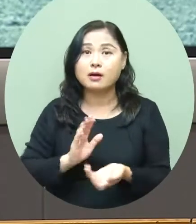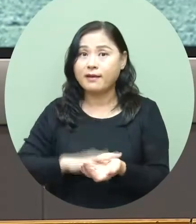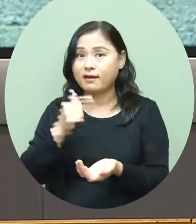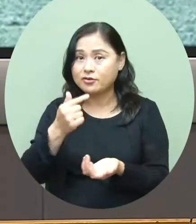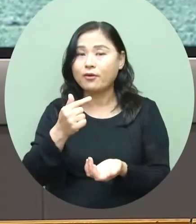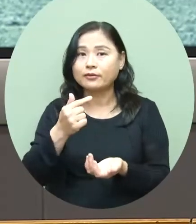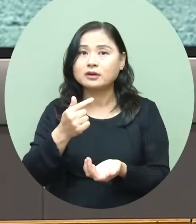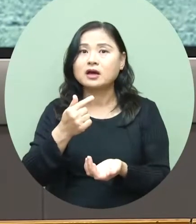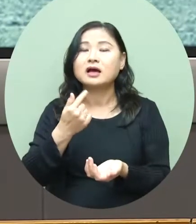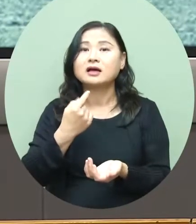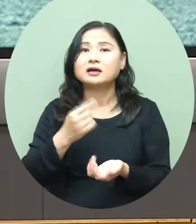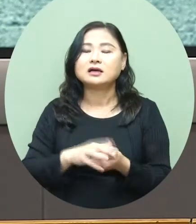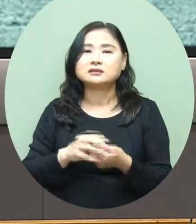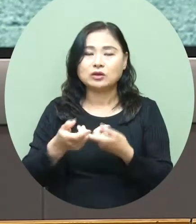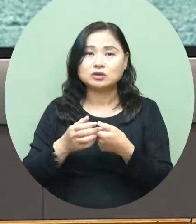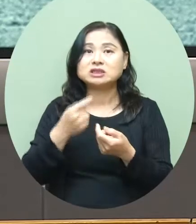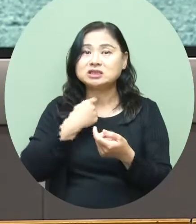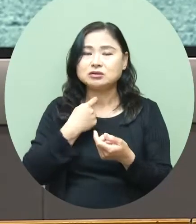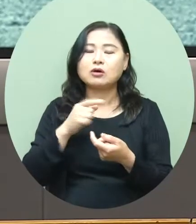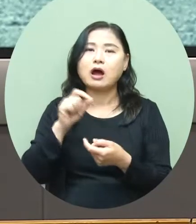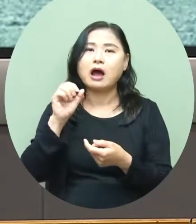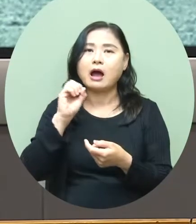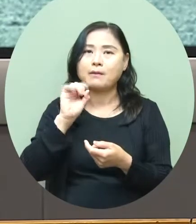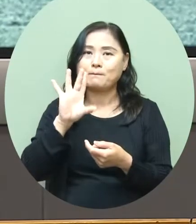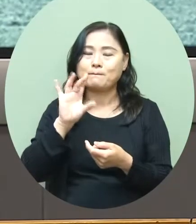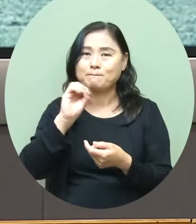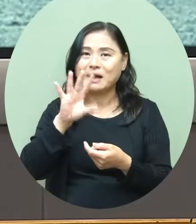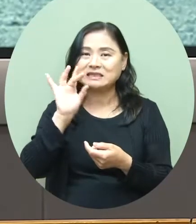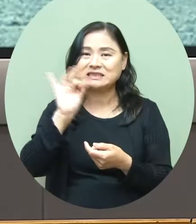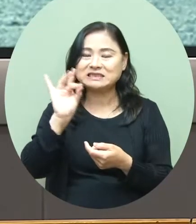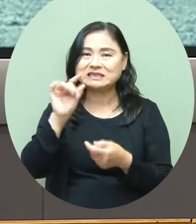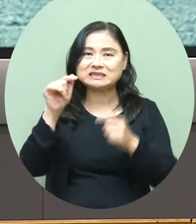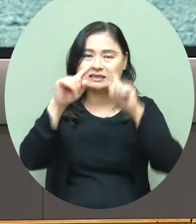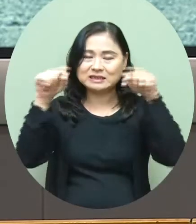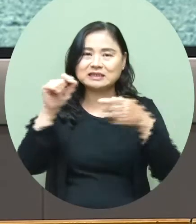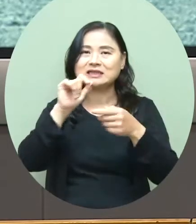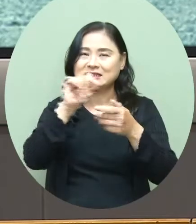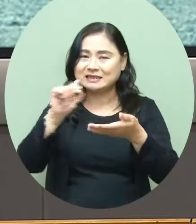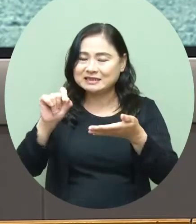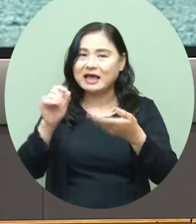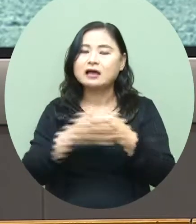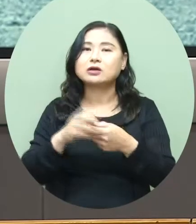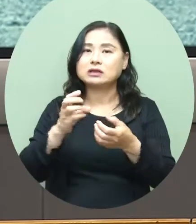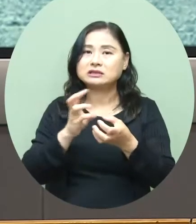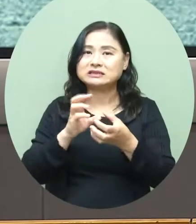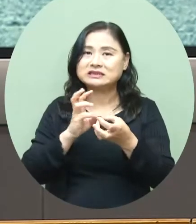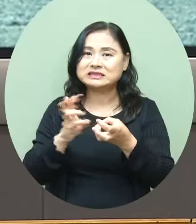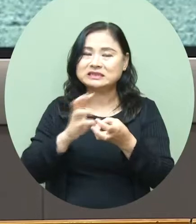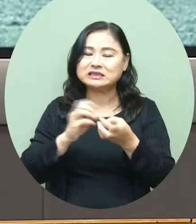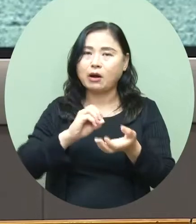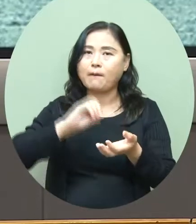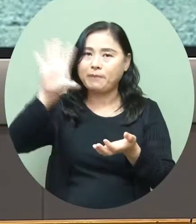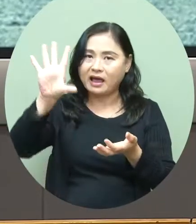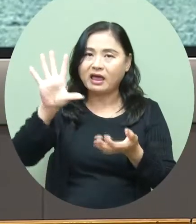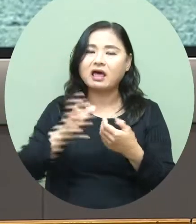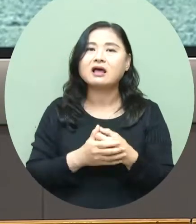They need to submit their personal and also health information to us, and also the information on their home environment, so that we can make assessment